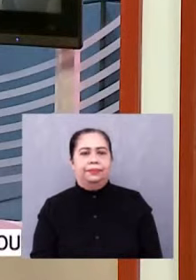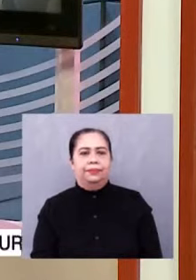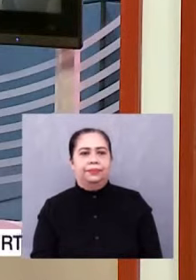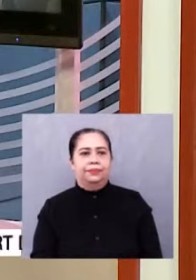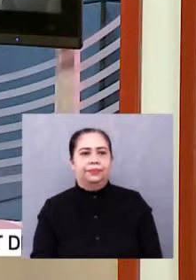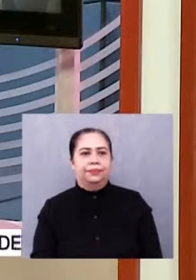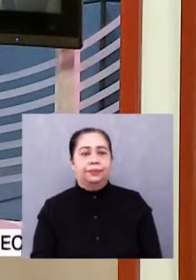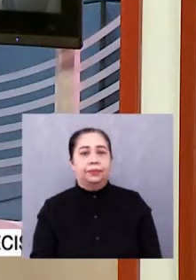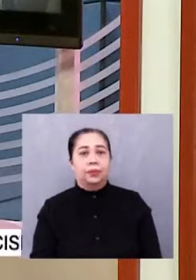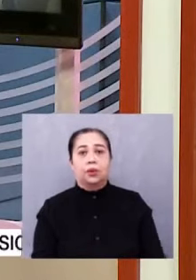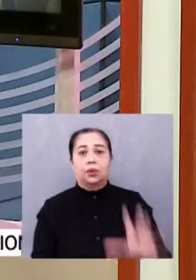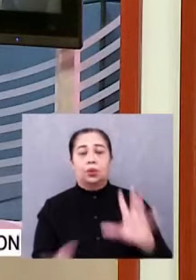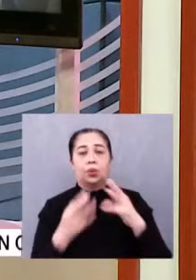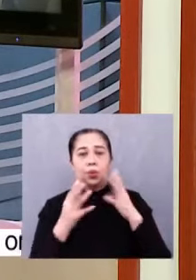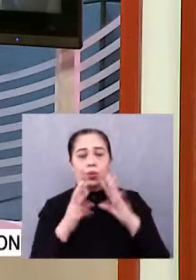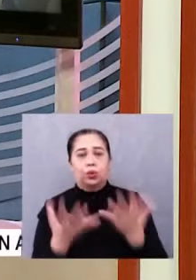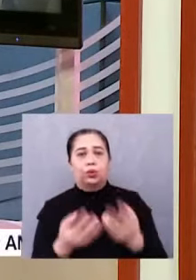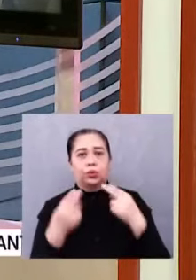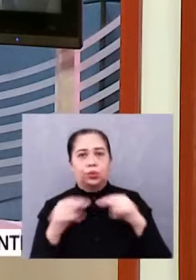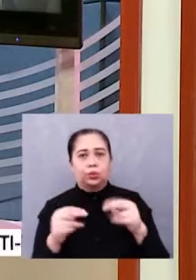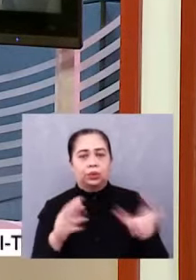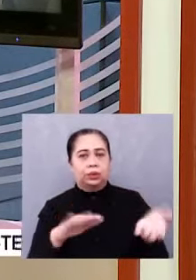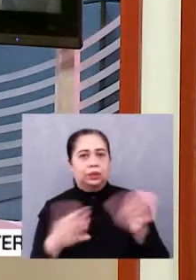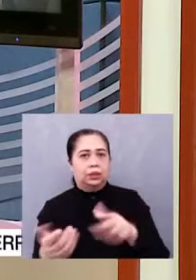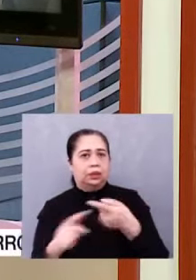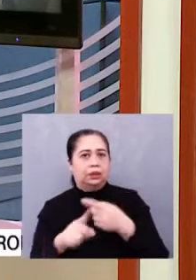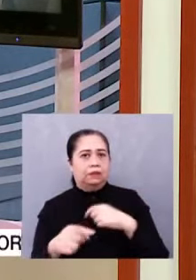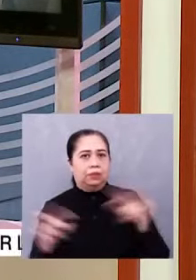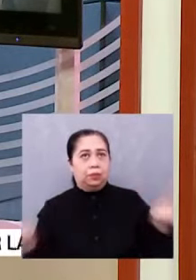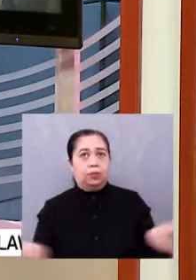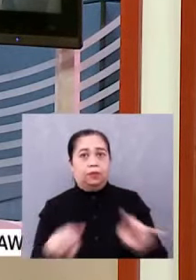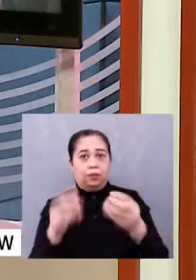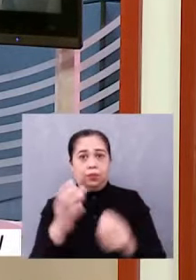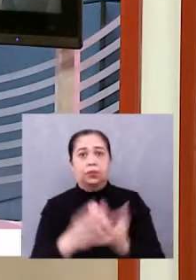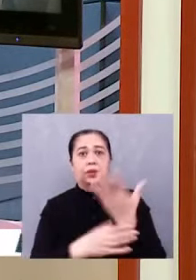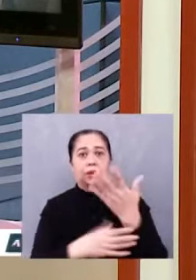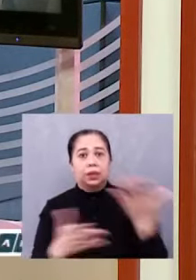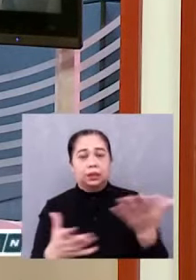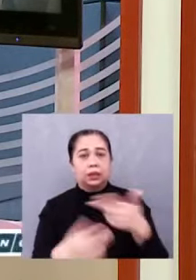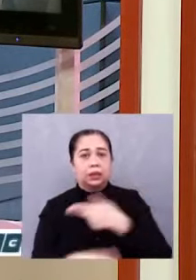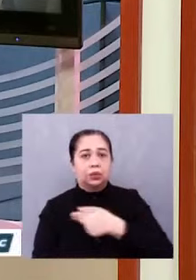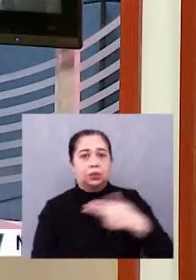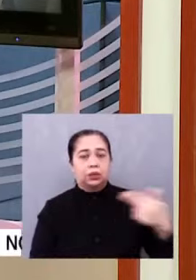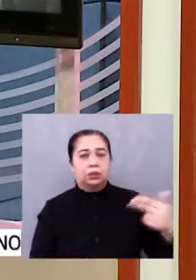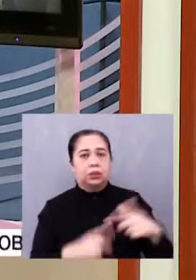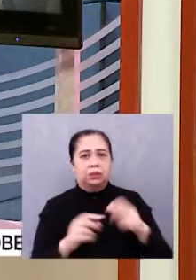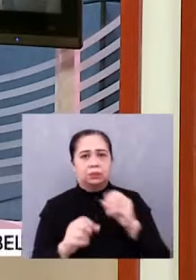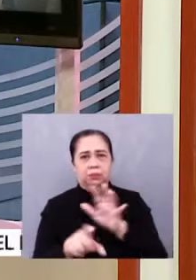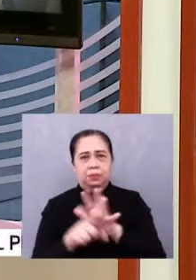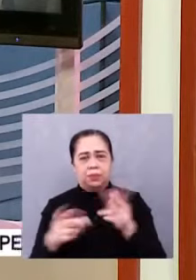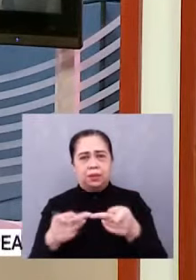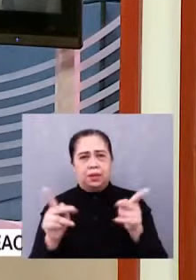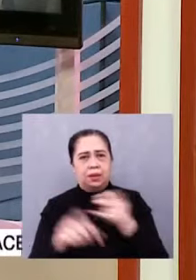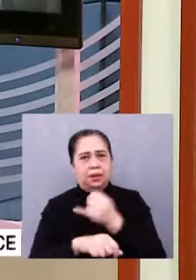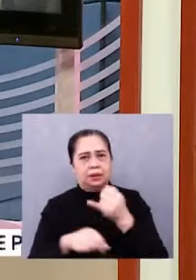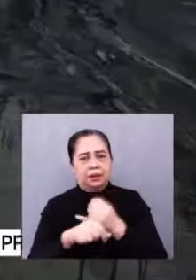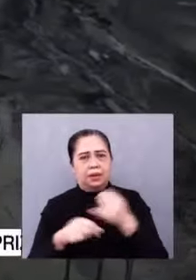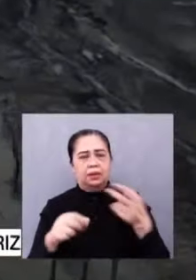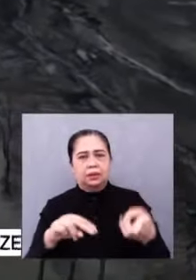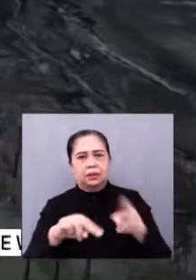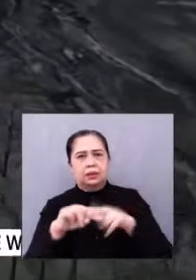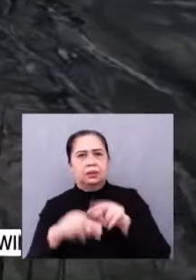World news now. The death toll from the tragic volcano eruption on Indonesia's most populated island rises to